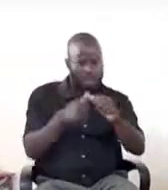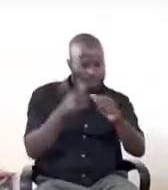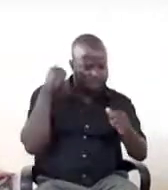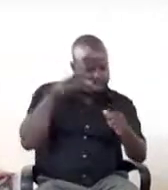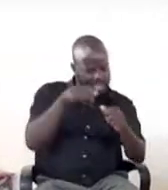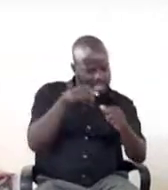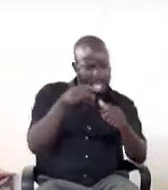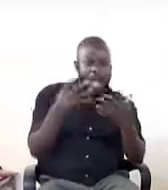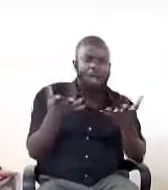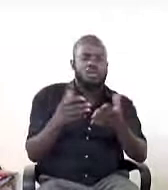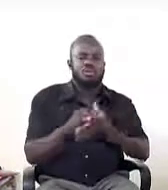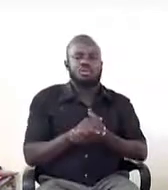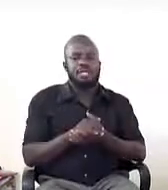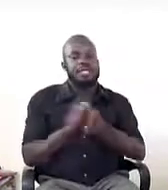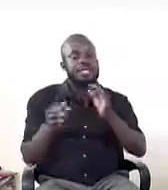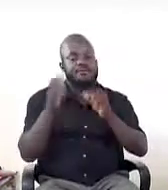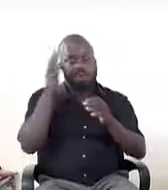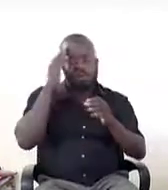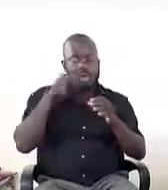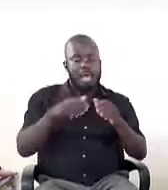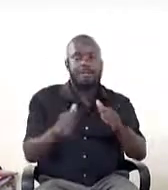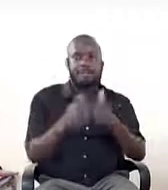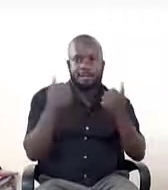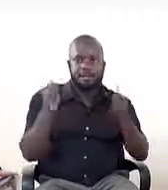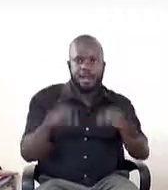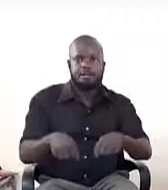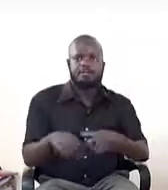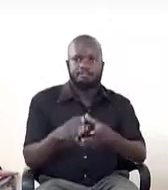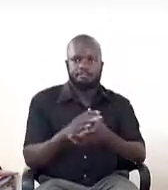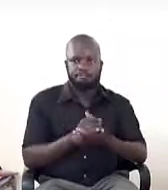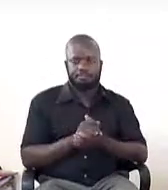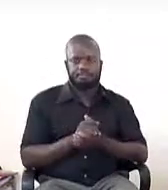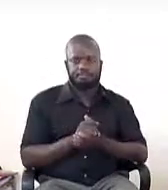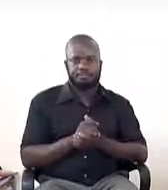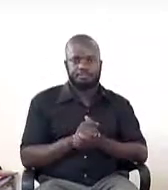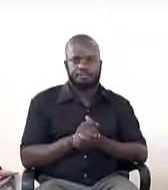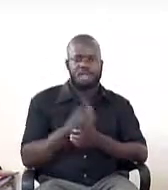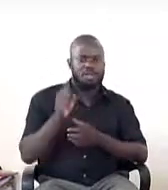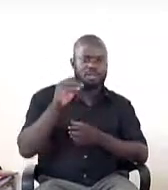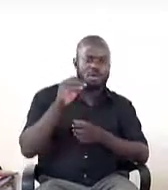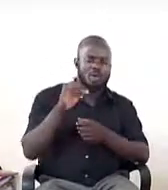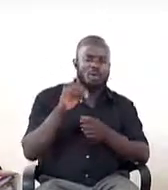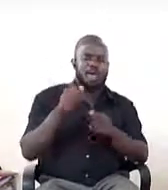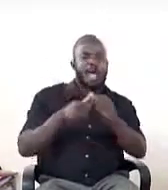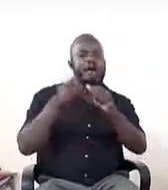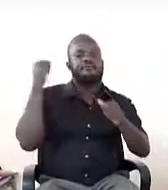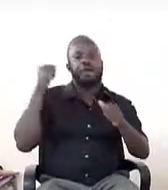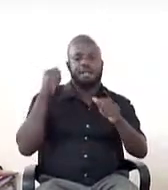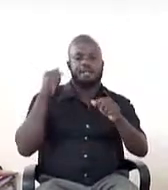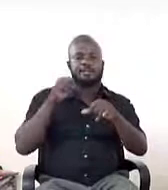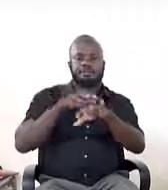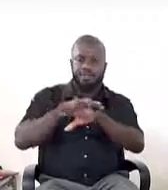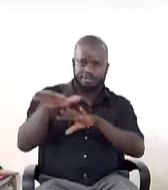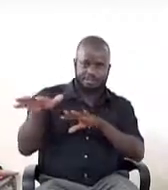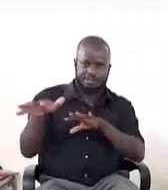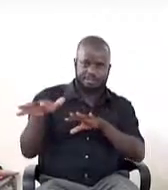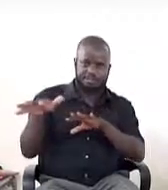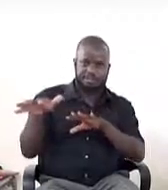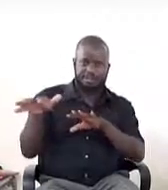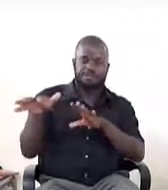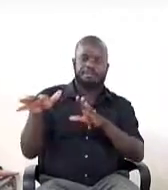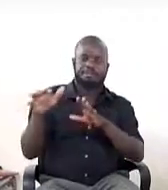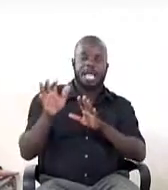well, how do we avoid that if we do know that that's going to happen? So, avoiding transmission.